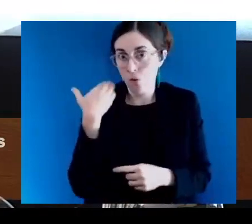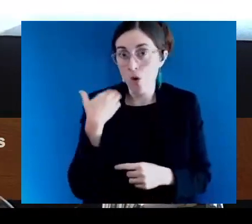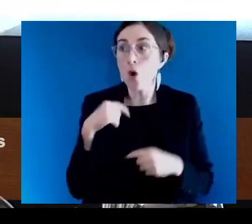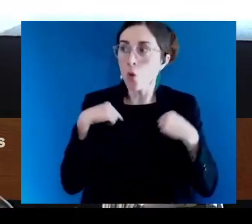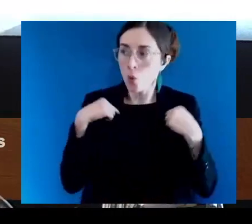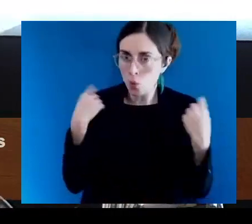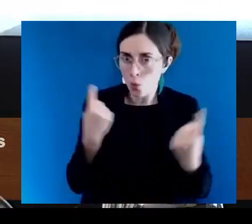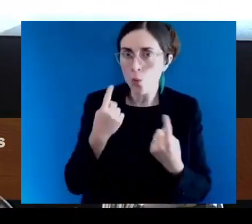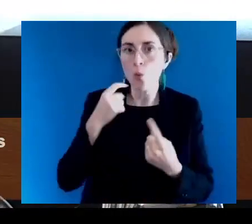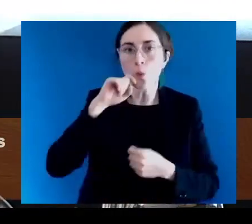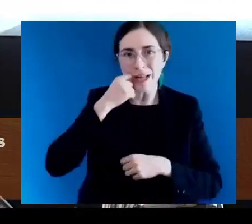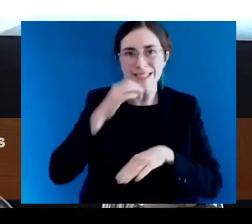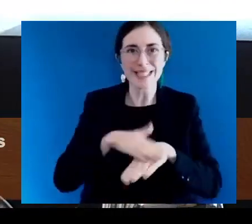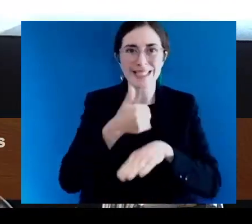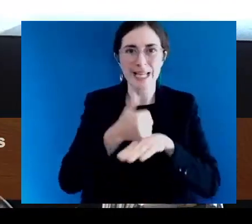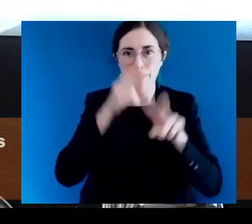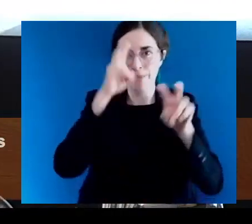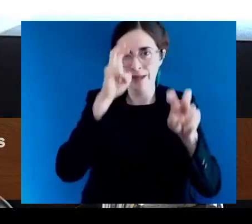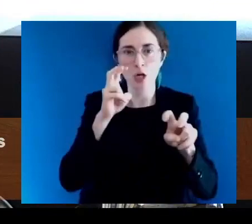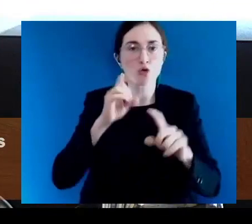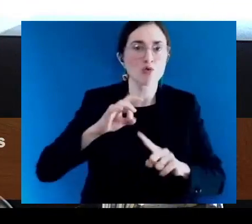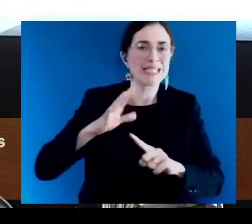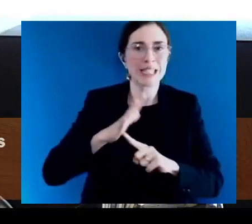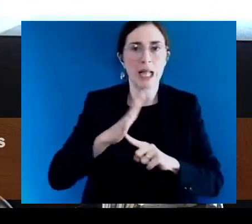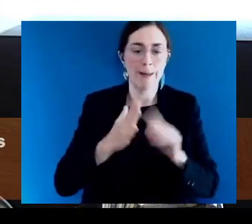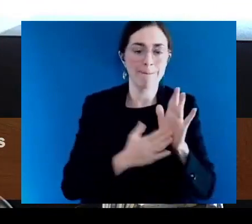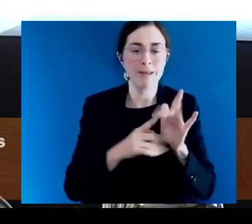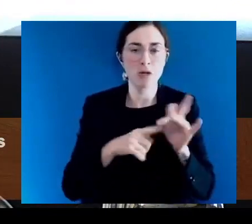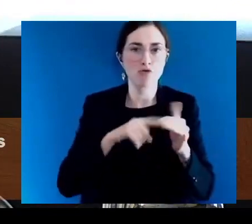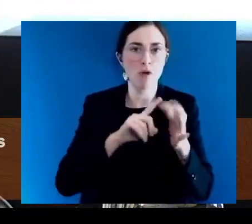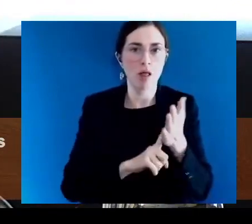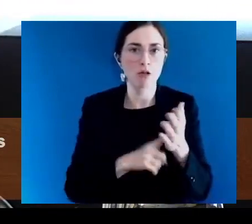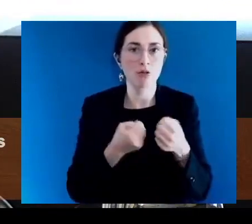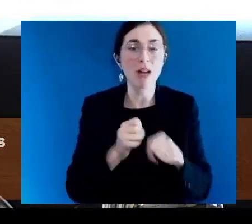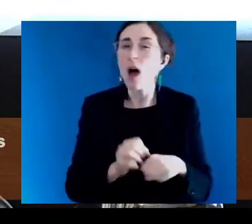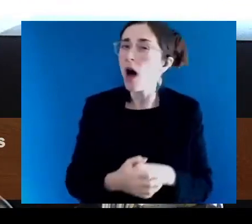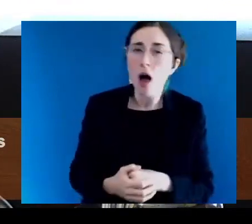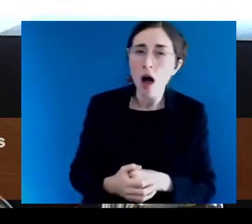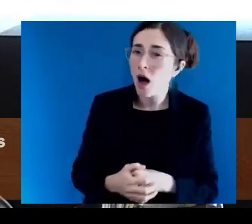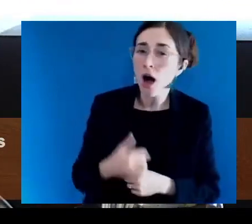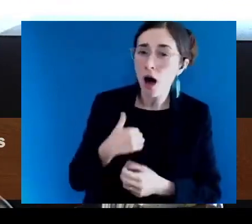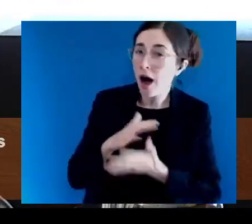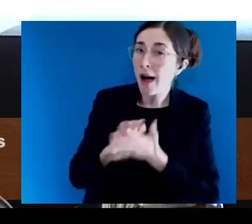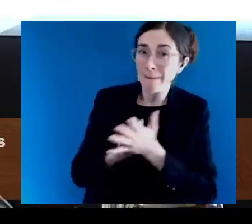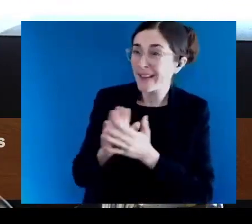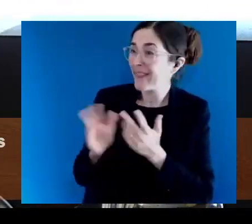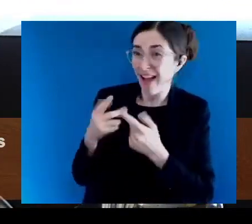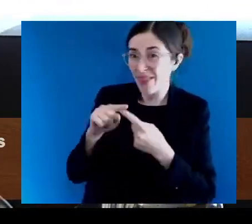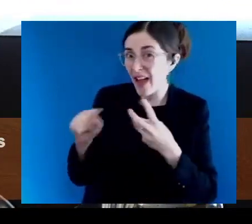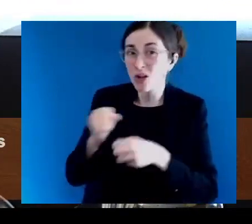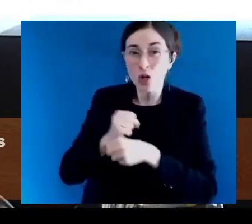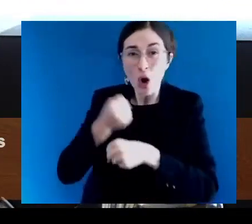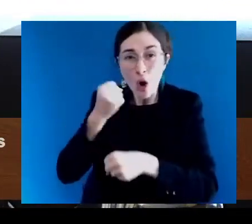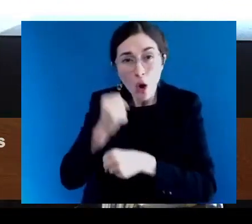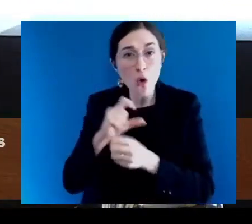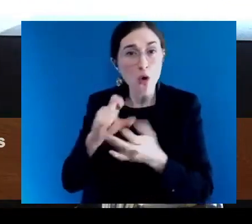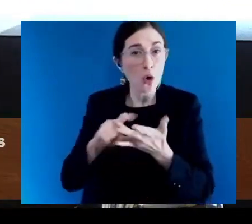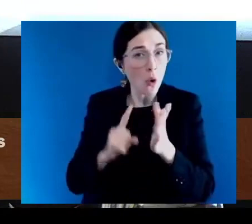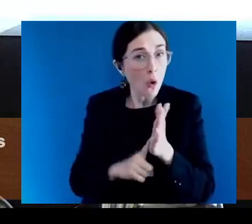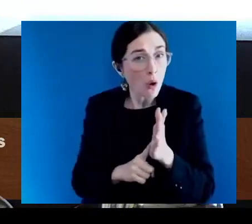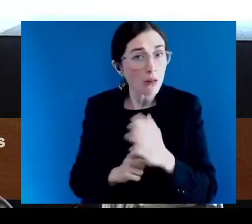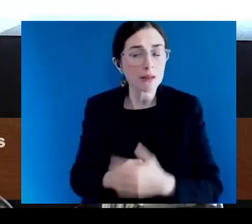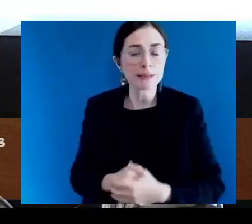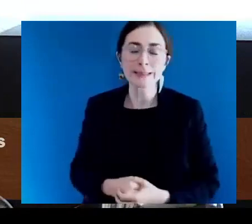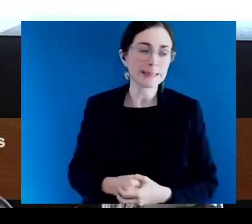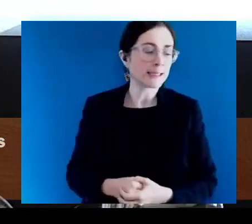mineral strategy. No, I'm talking about the existing extractive industry. That's correct. Not any